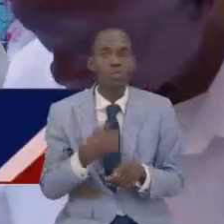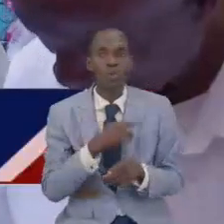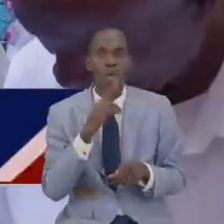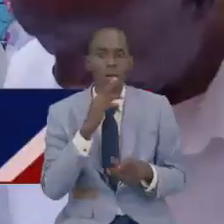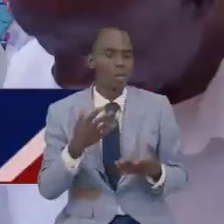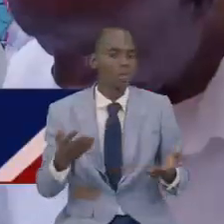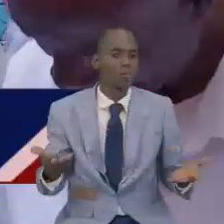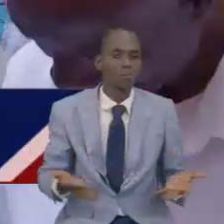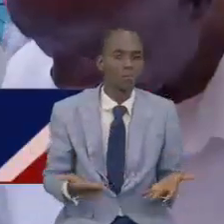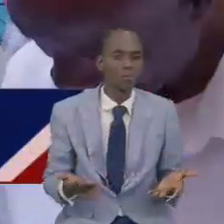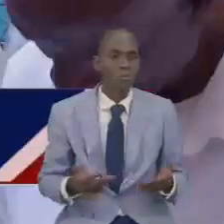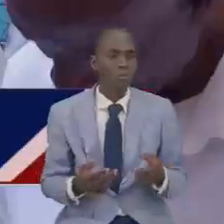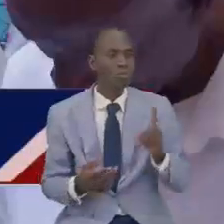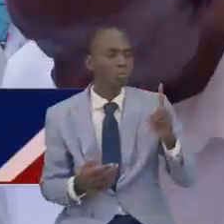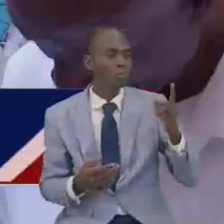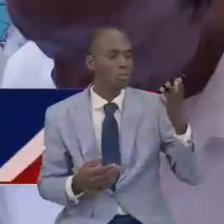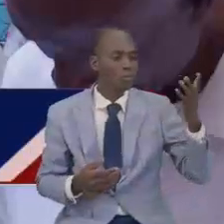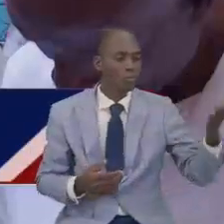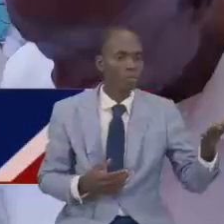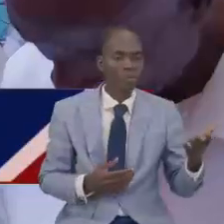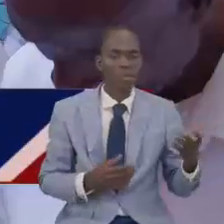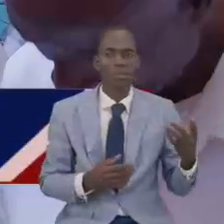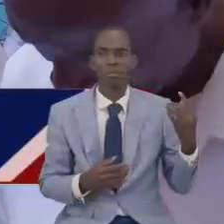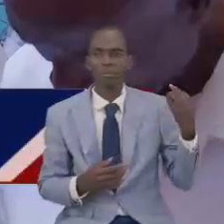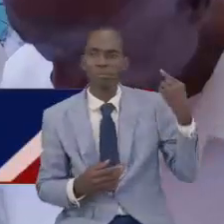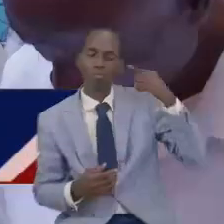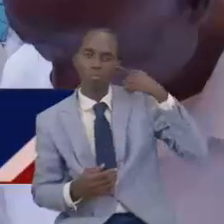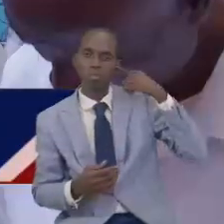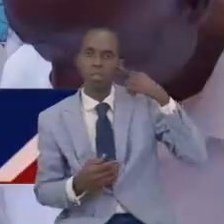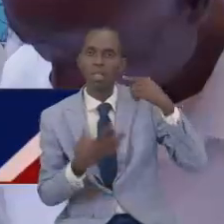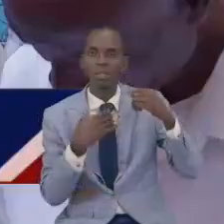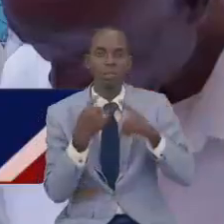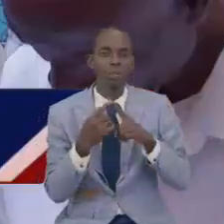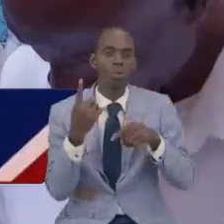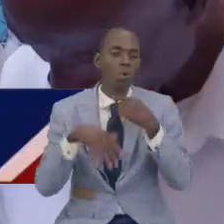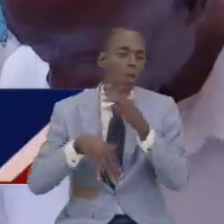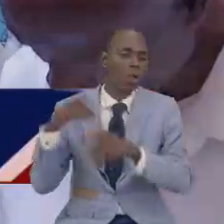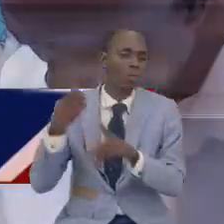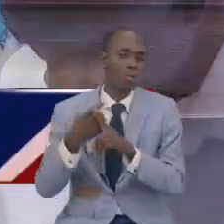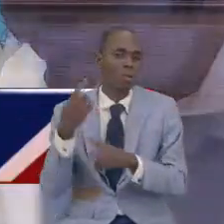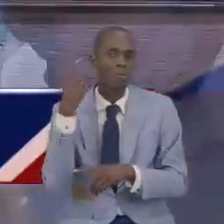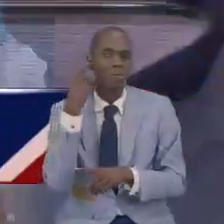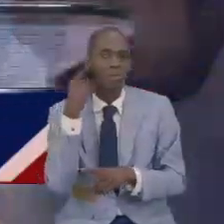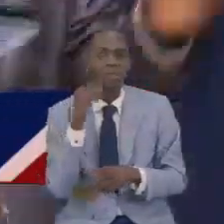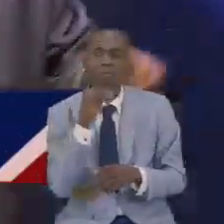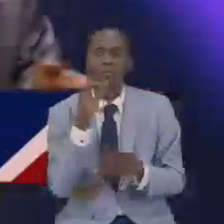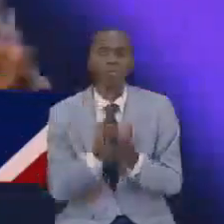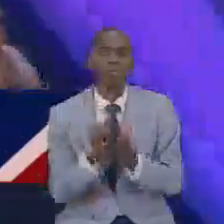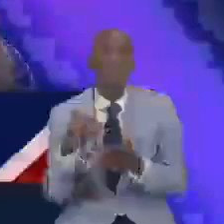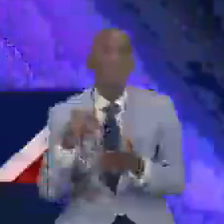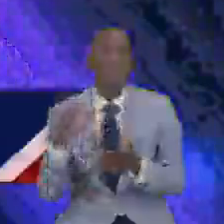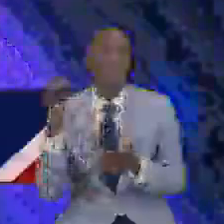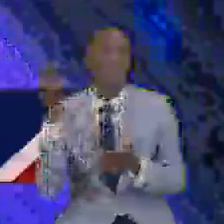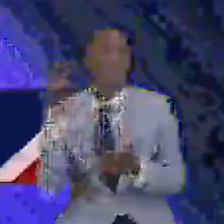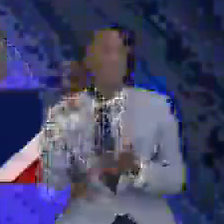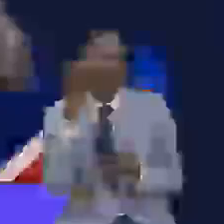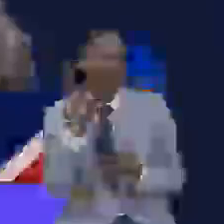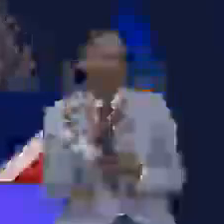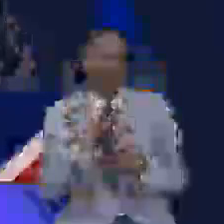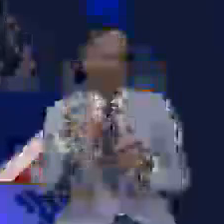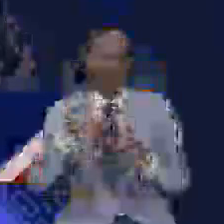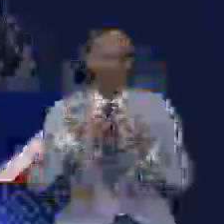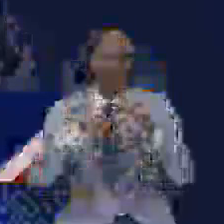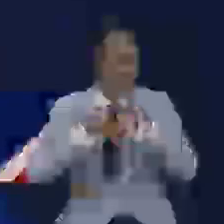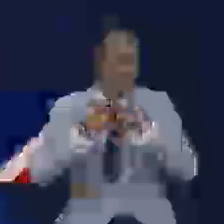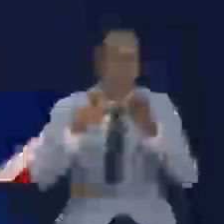in one ear and goes out the other ear. Not that we hear and it goes in the head and is touched